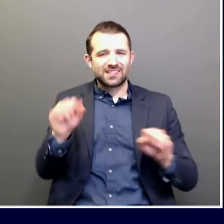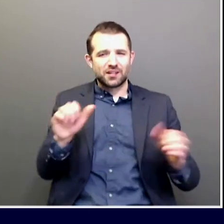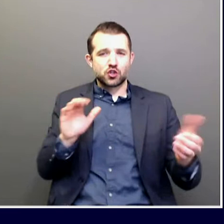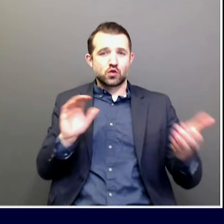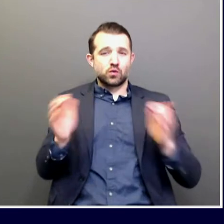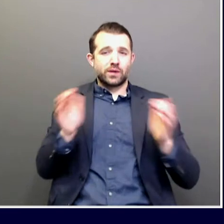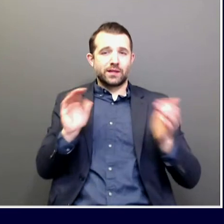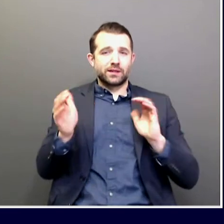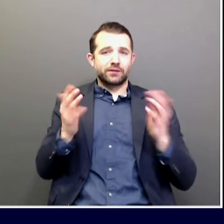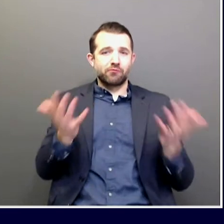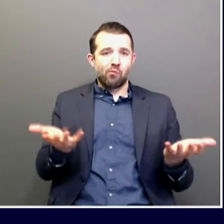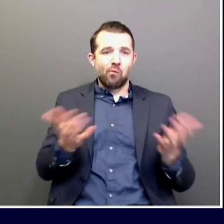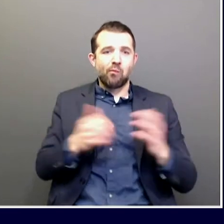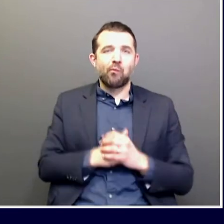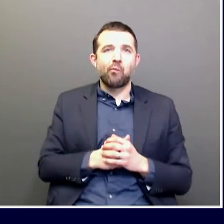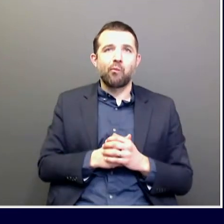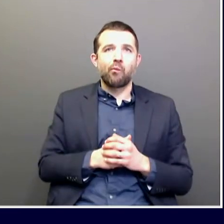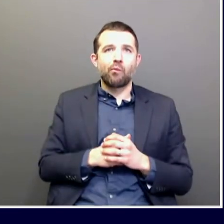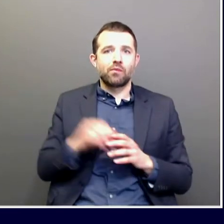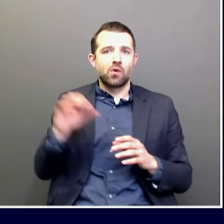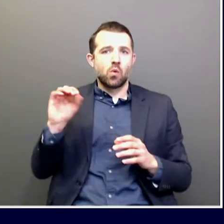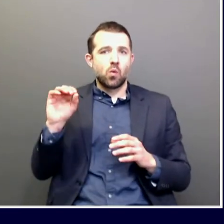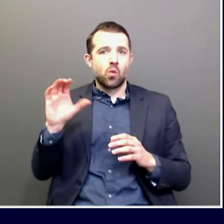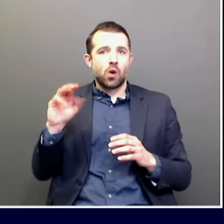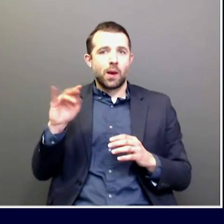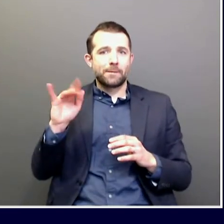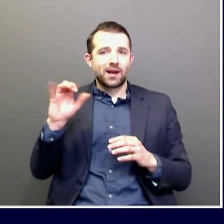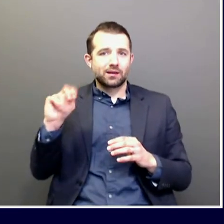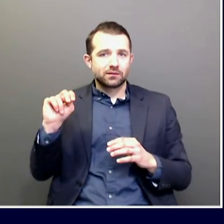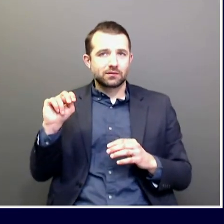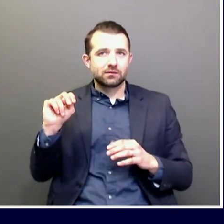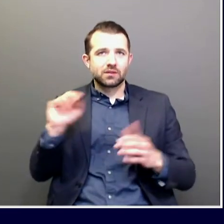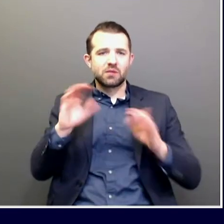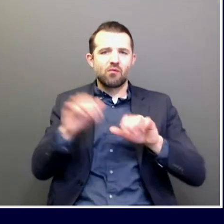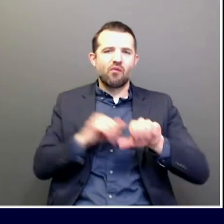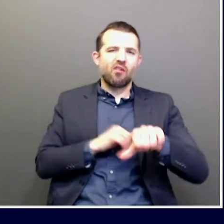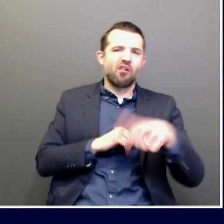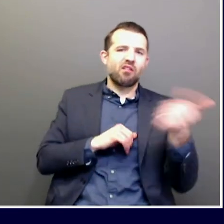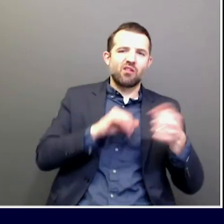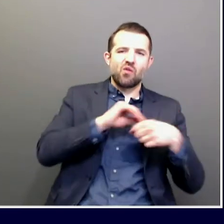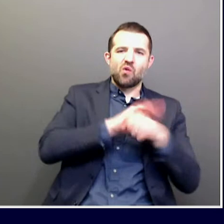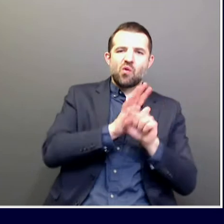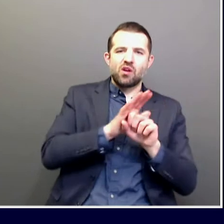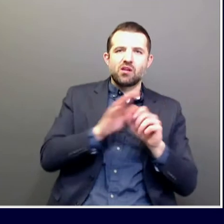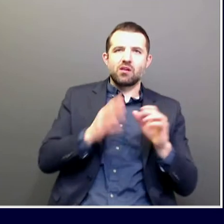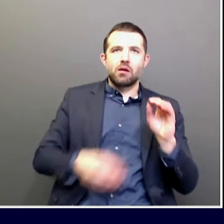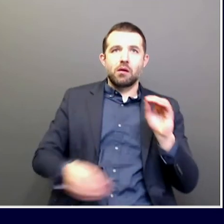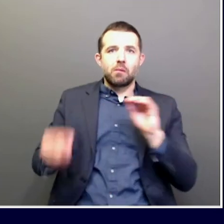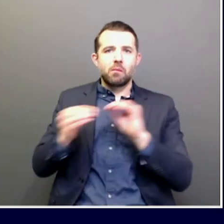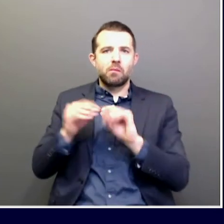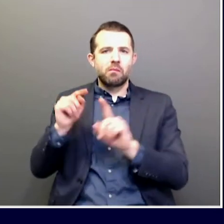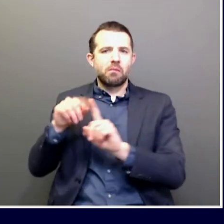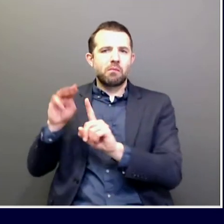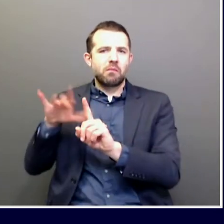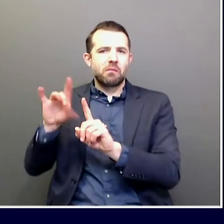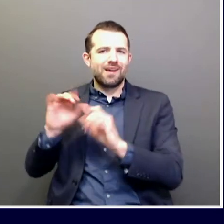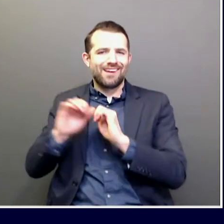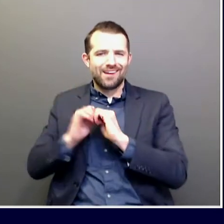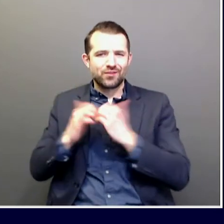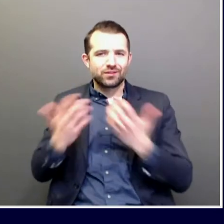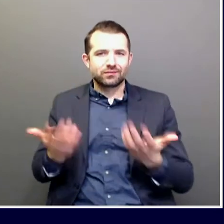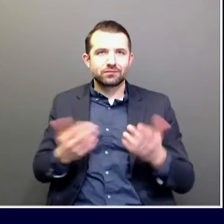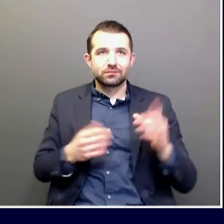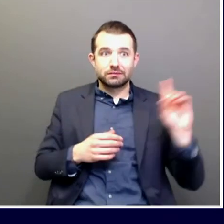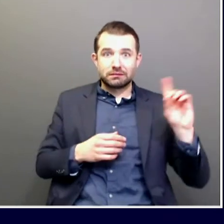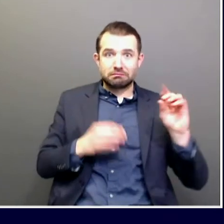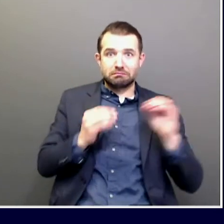question, Chris. And you appropriately caveated it. These are our generalities, not necessarily patient specific, because if you've got Omicron